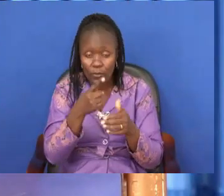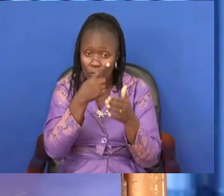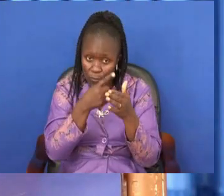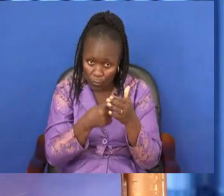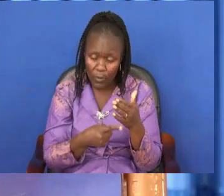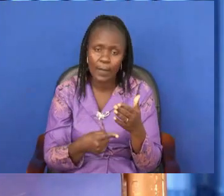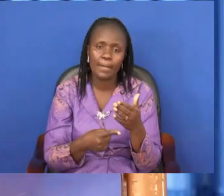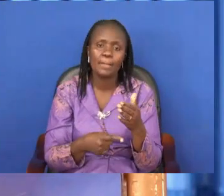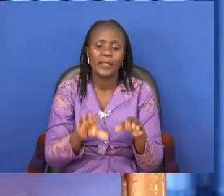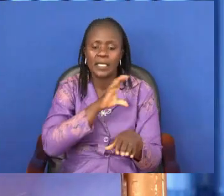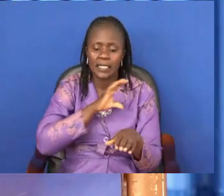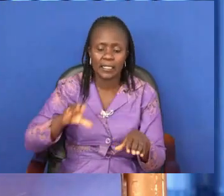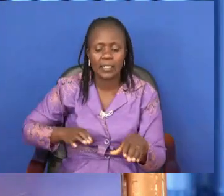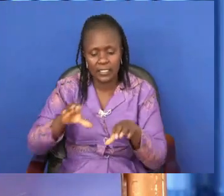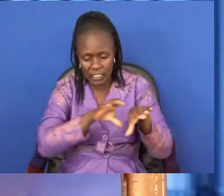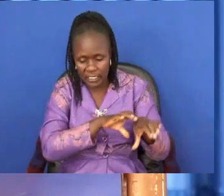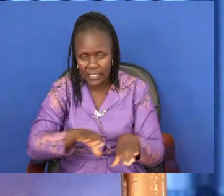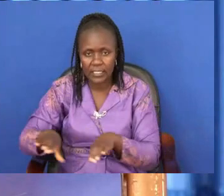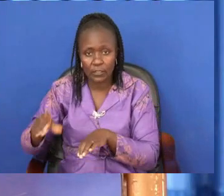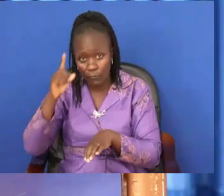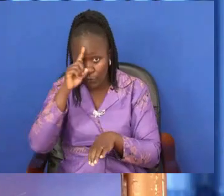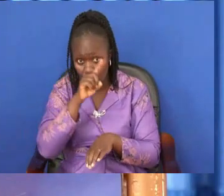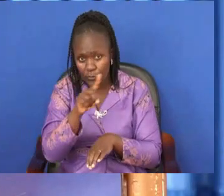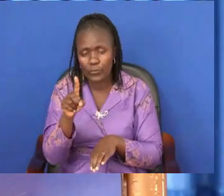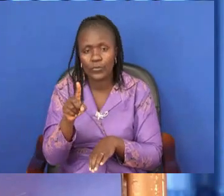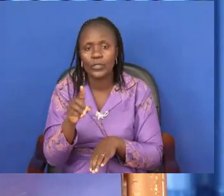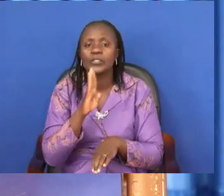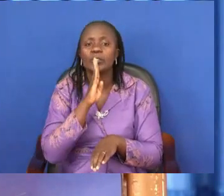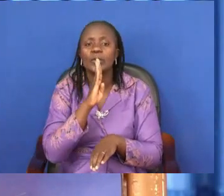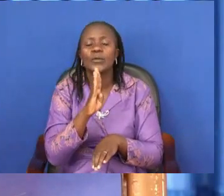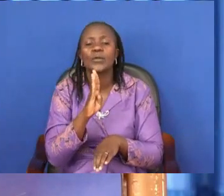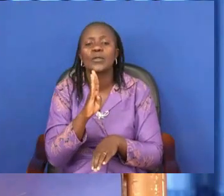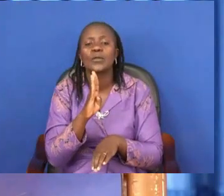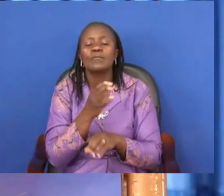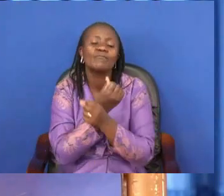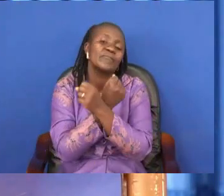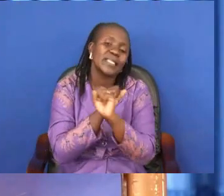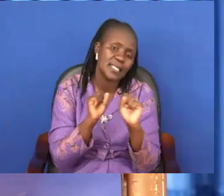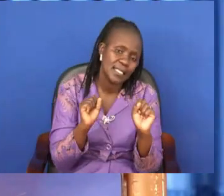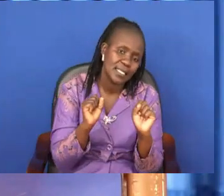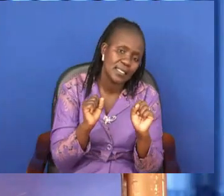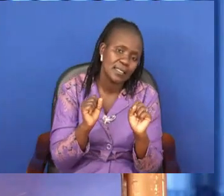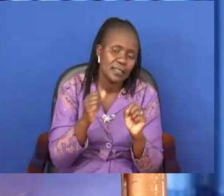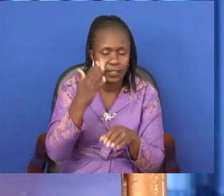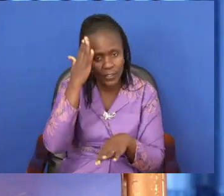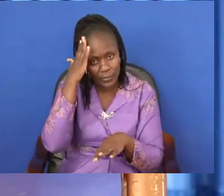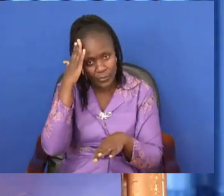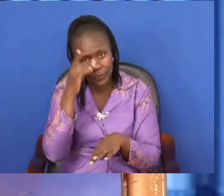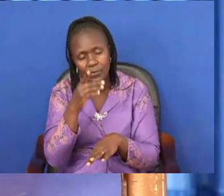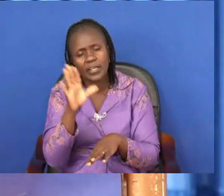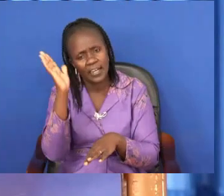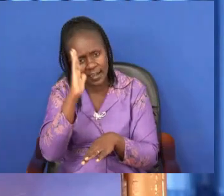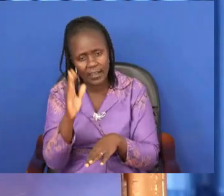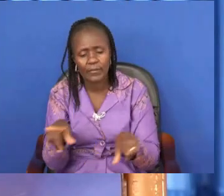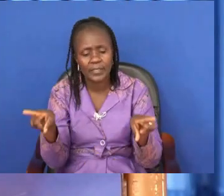what Christ did for you to be saved, and I know you will